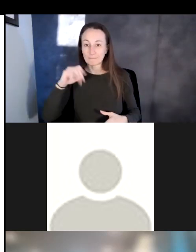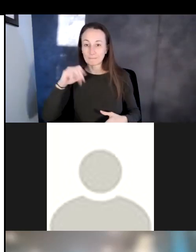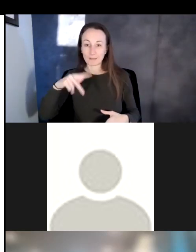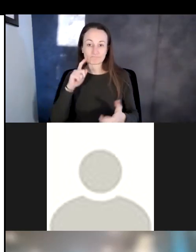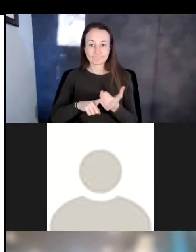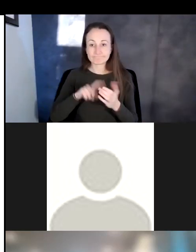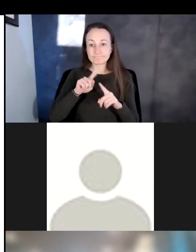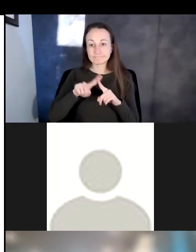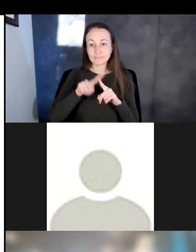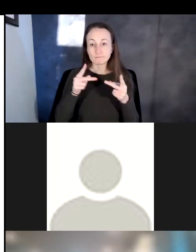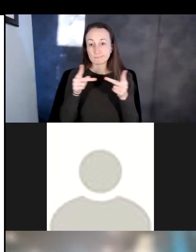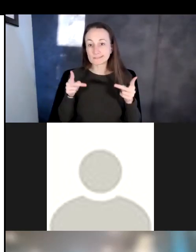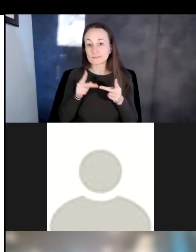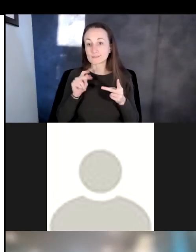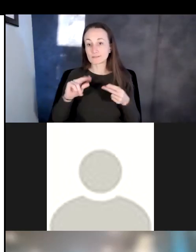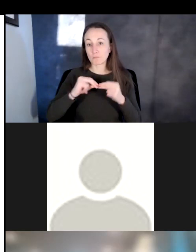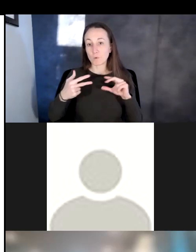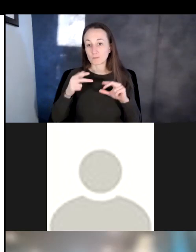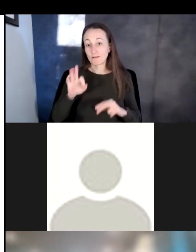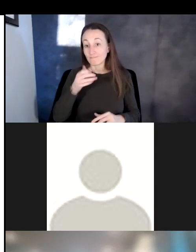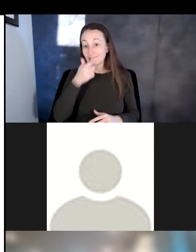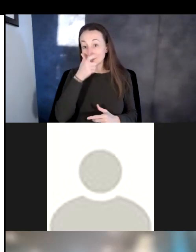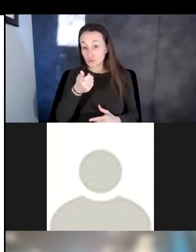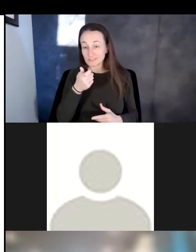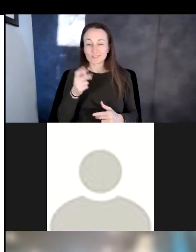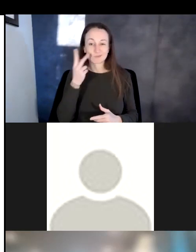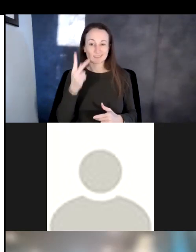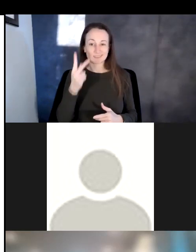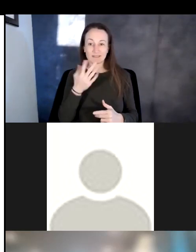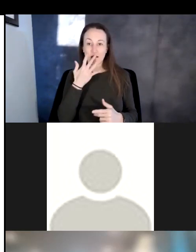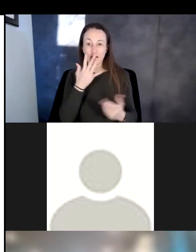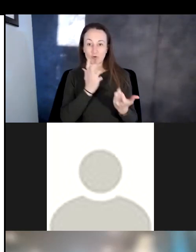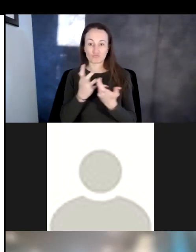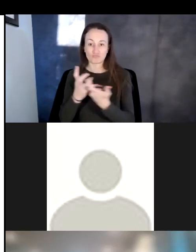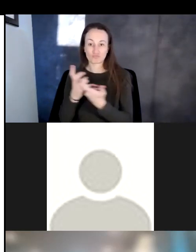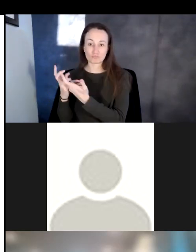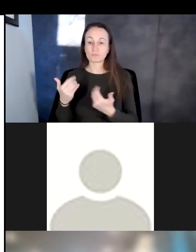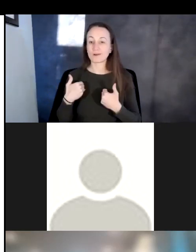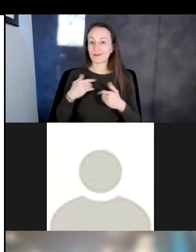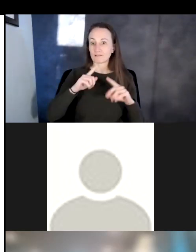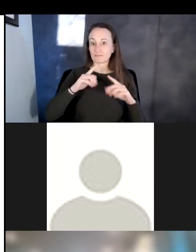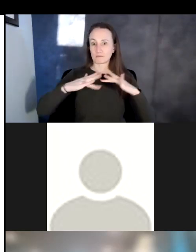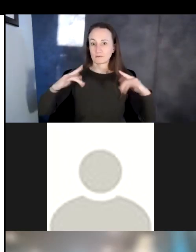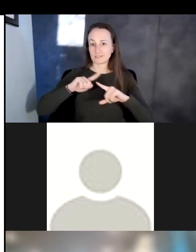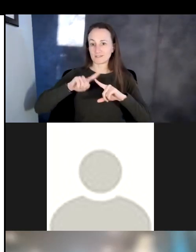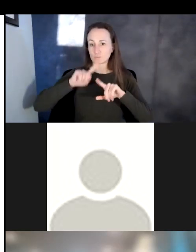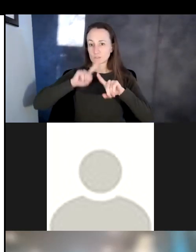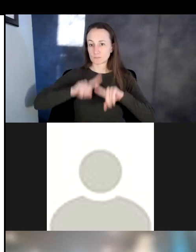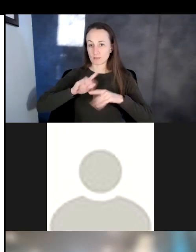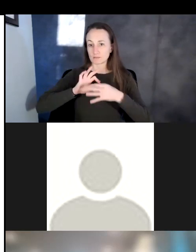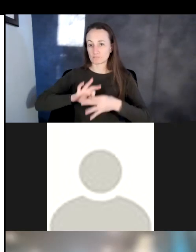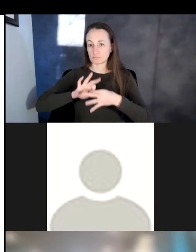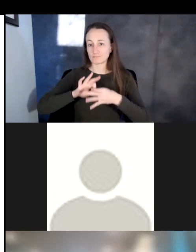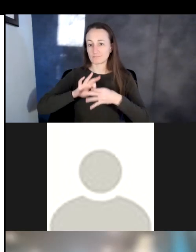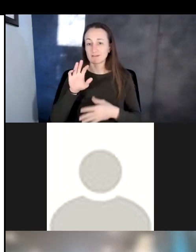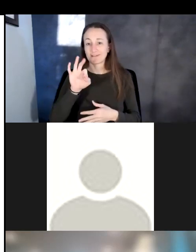positions in a protein of interest. You can see based on the coloring, we're getting very different responses in our fitness. And now we know